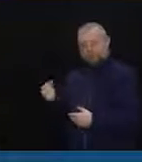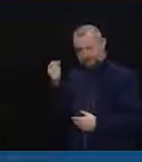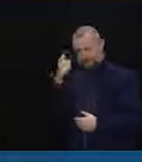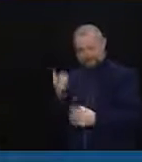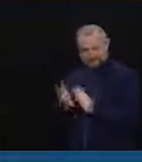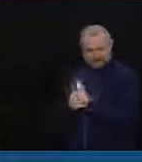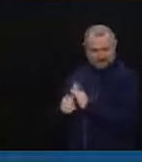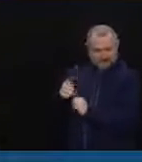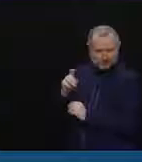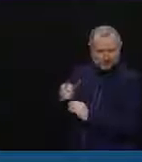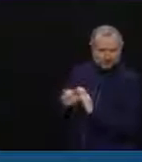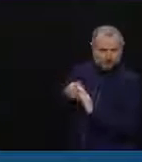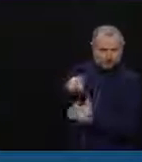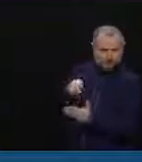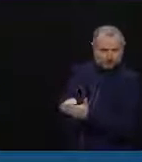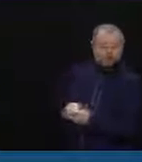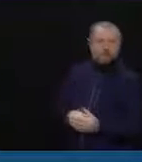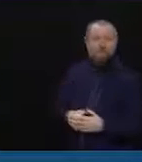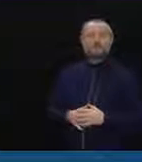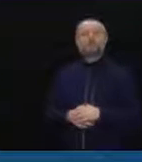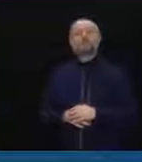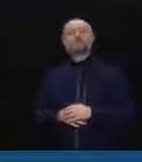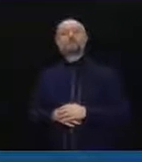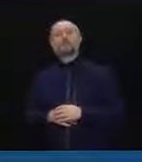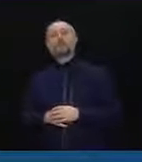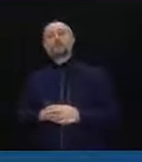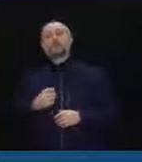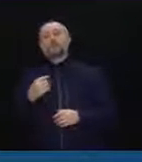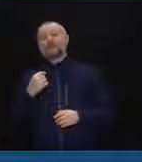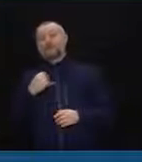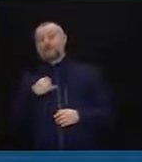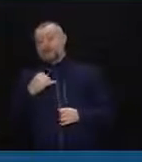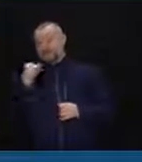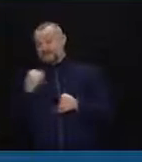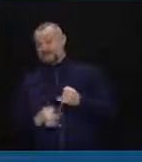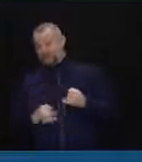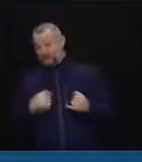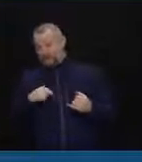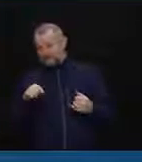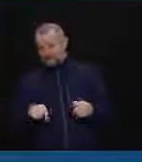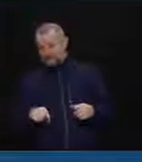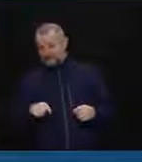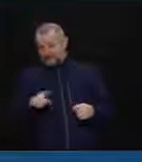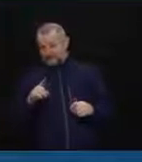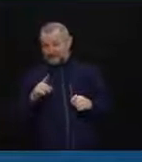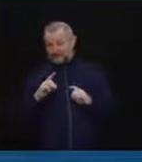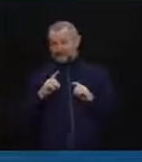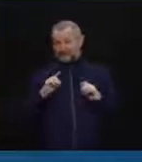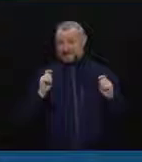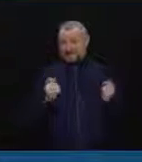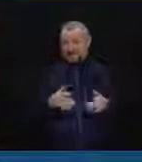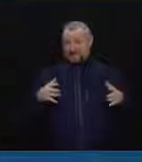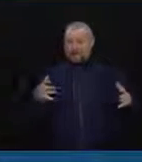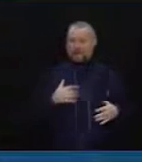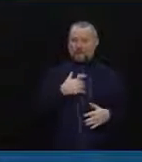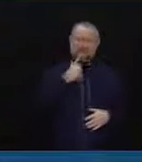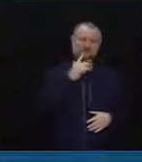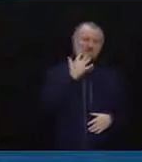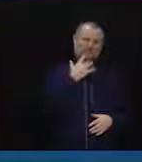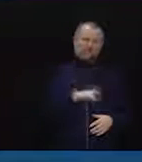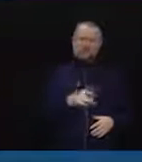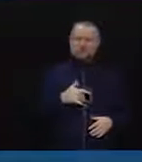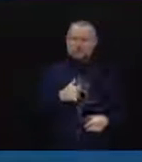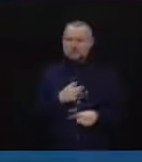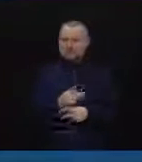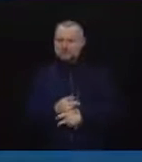finally, this health department has the privilege of overseeing Medicaid, one of the most important